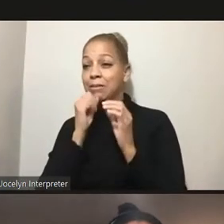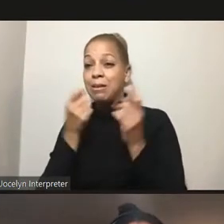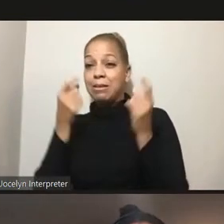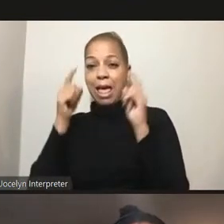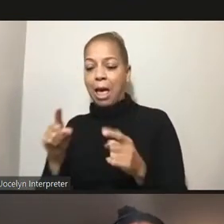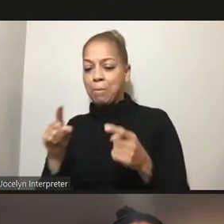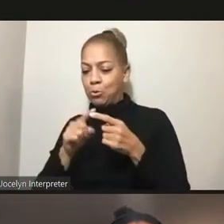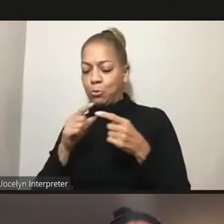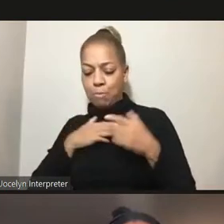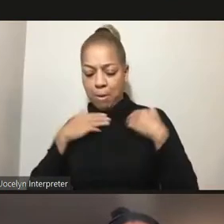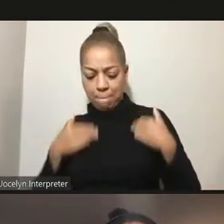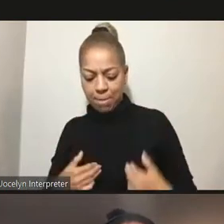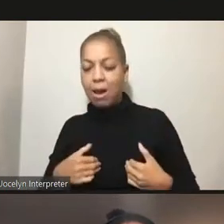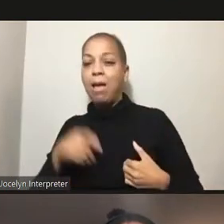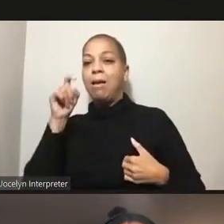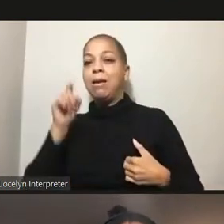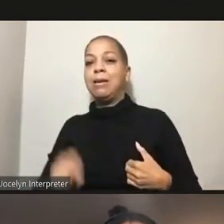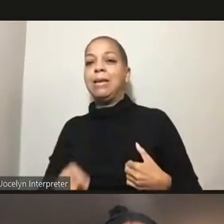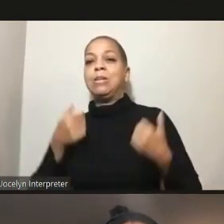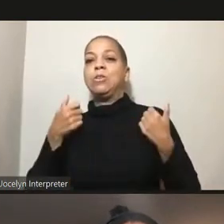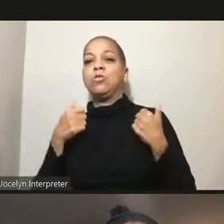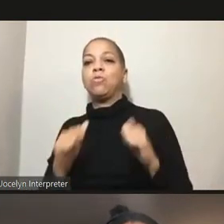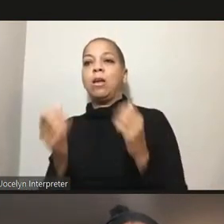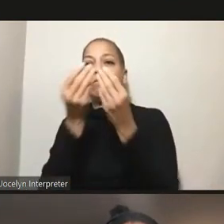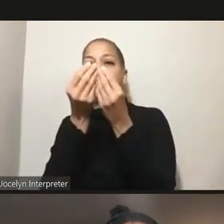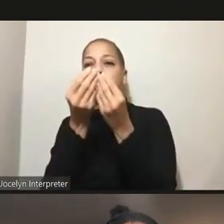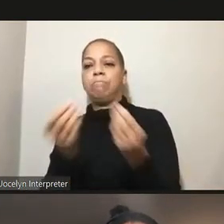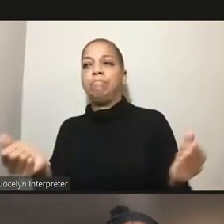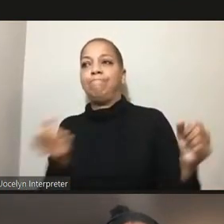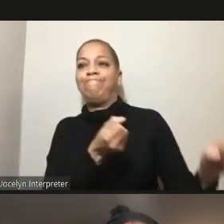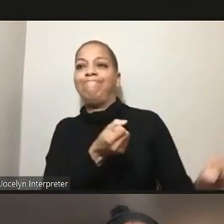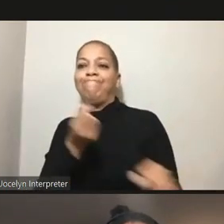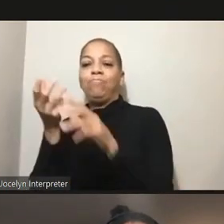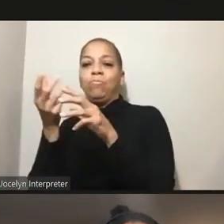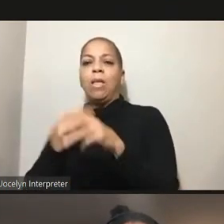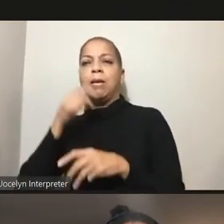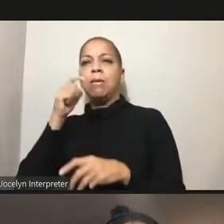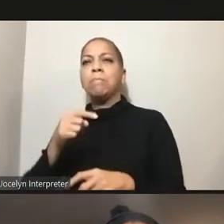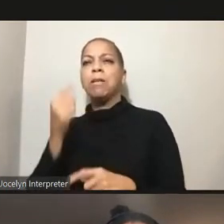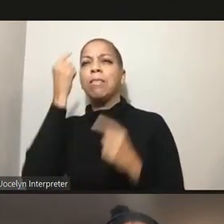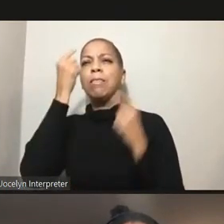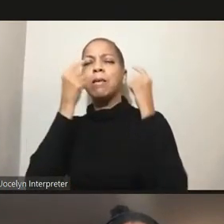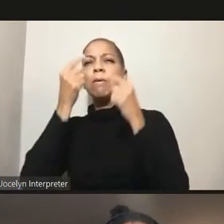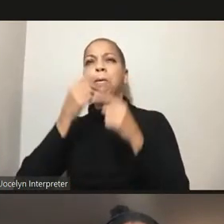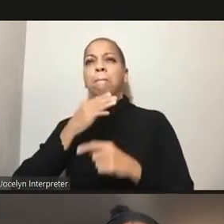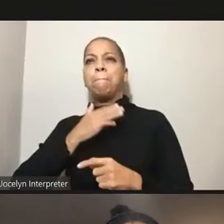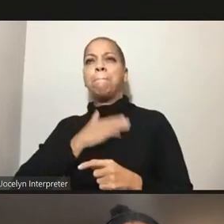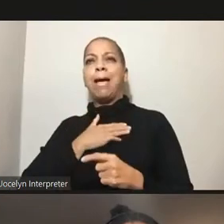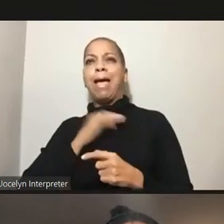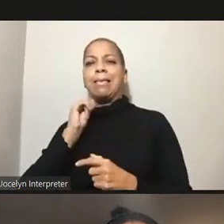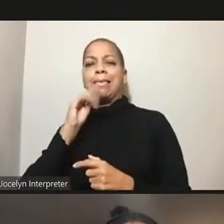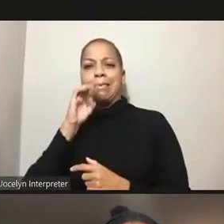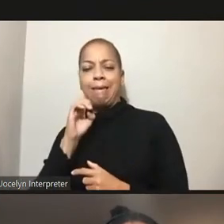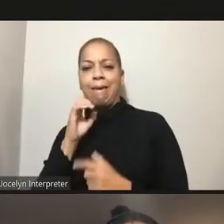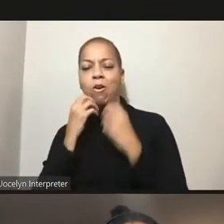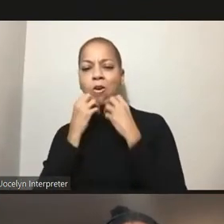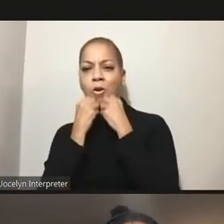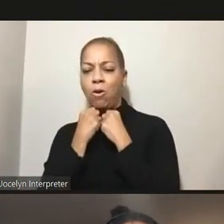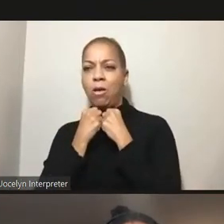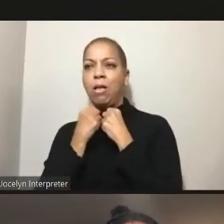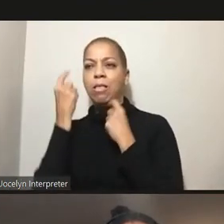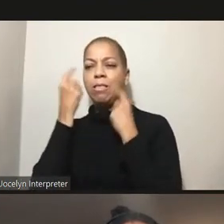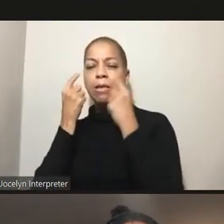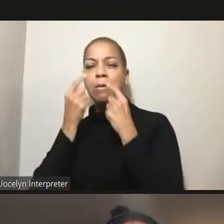I need to try to dispel it and discard it because I have to think about my care. I have to think about my day